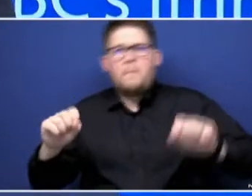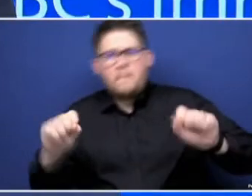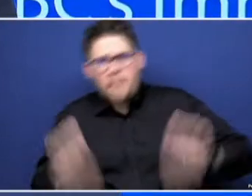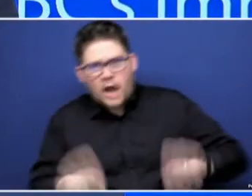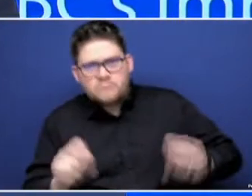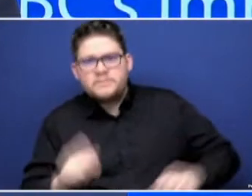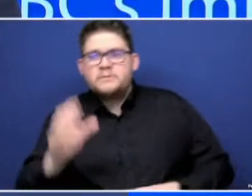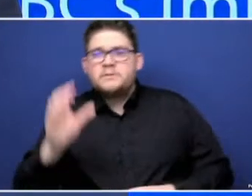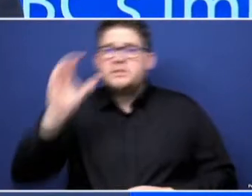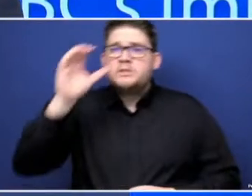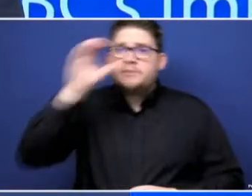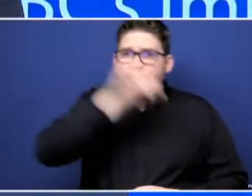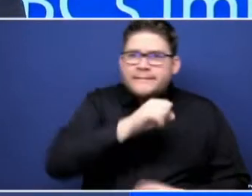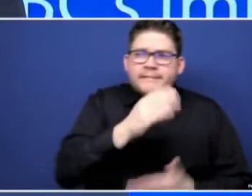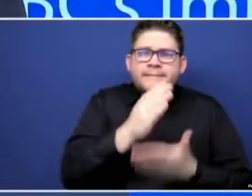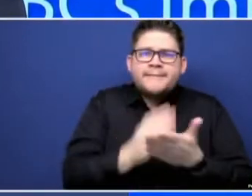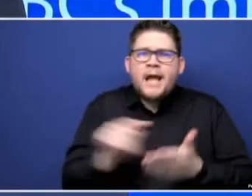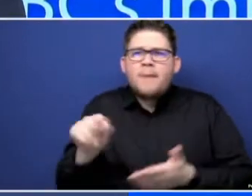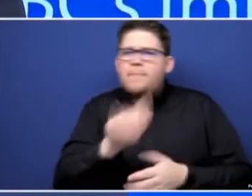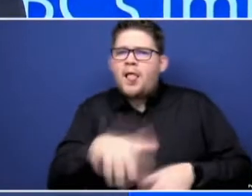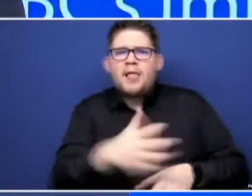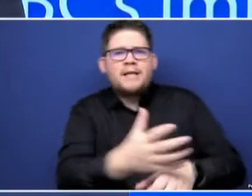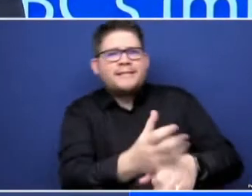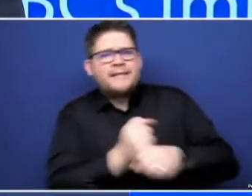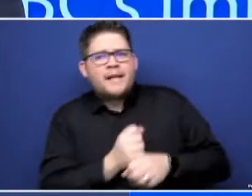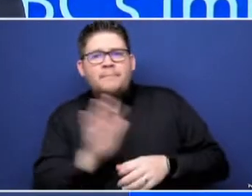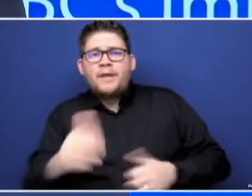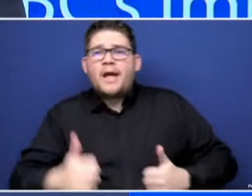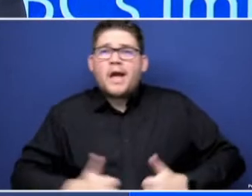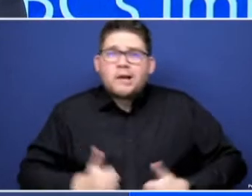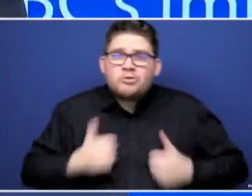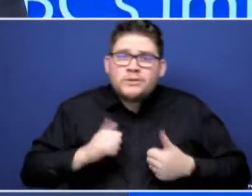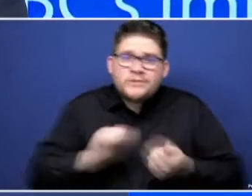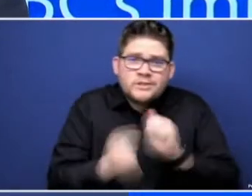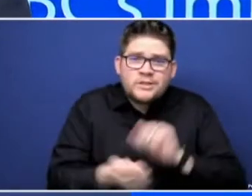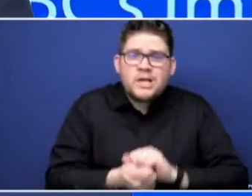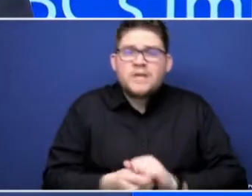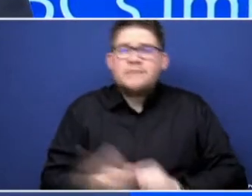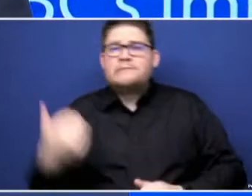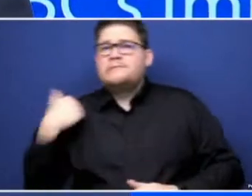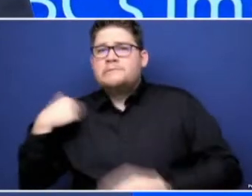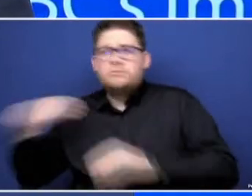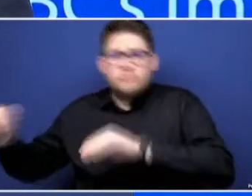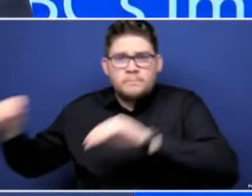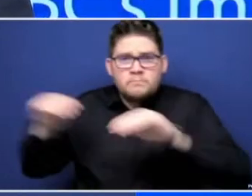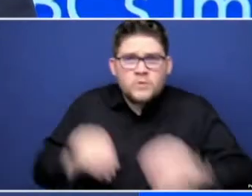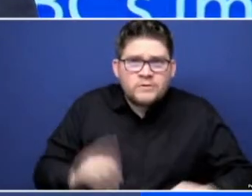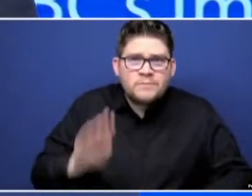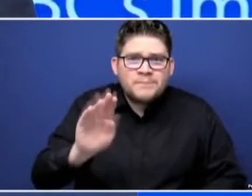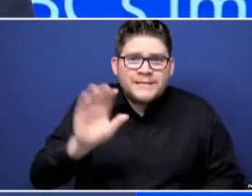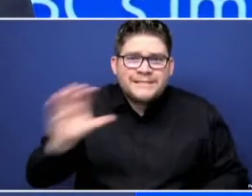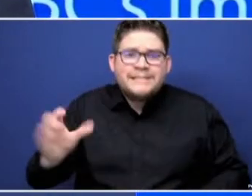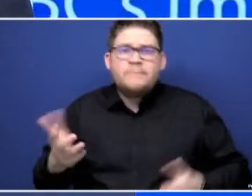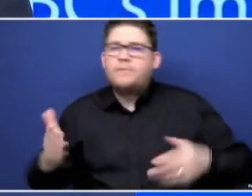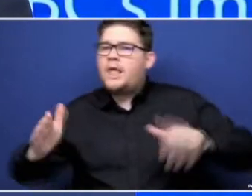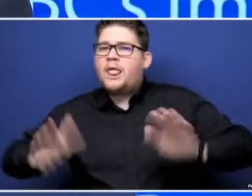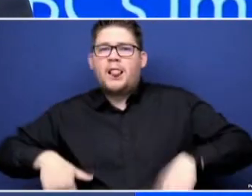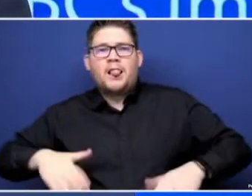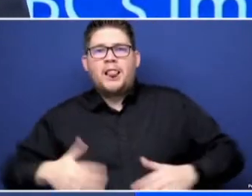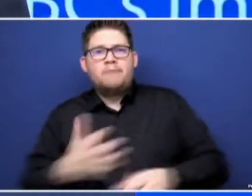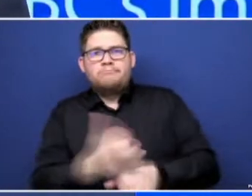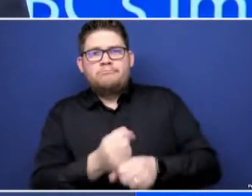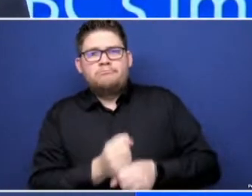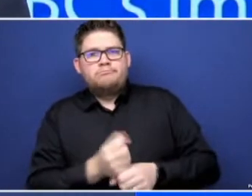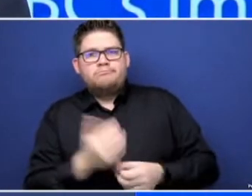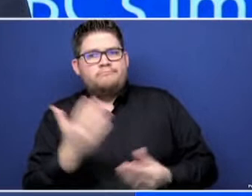have to apply, or will the companies themselves decide that process? Well, certainly it's up to the companies, our partners here. They're working